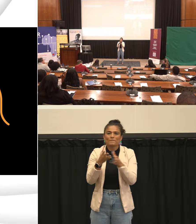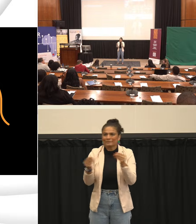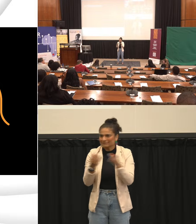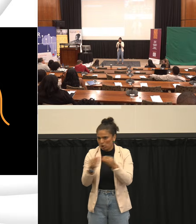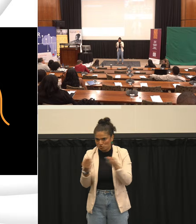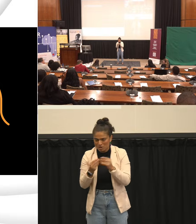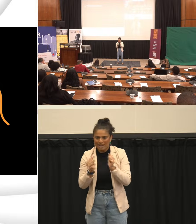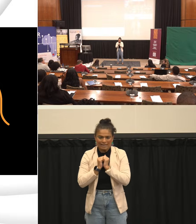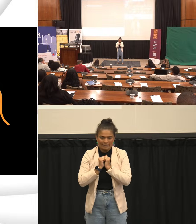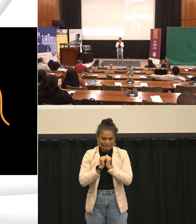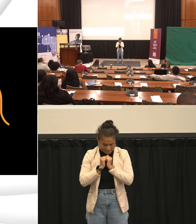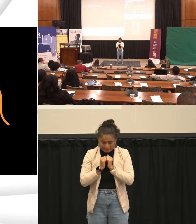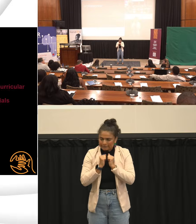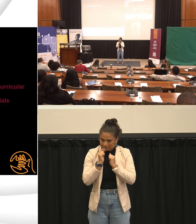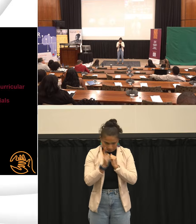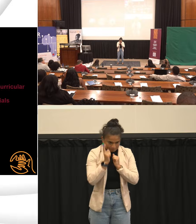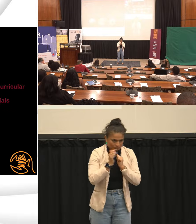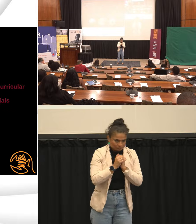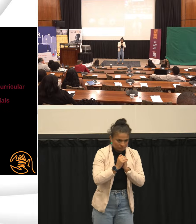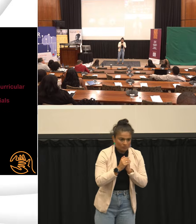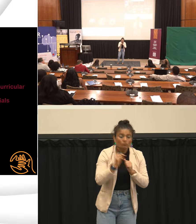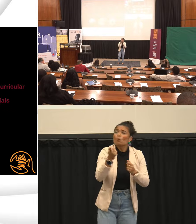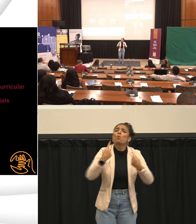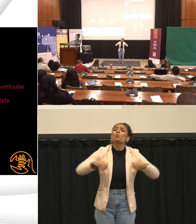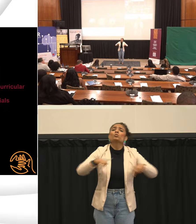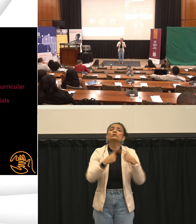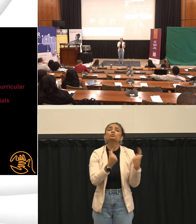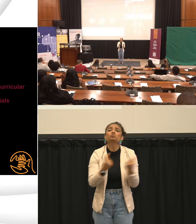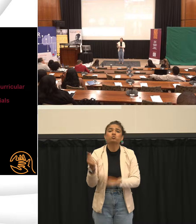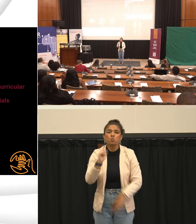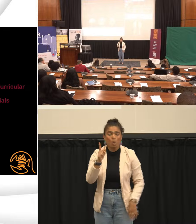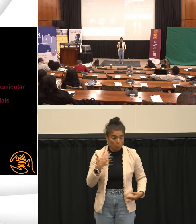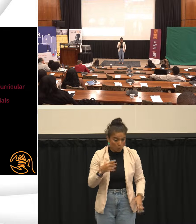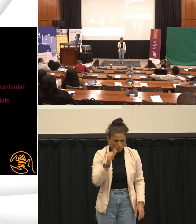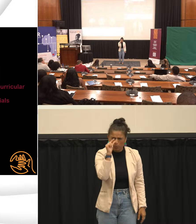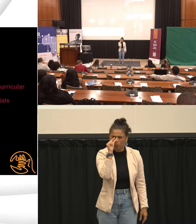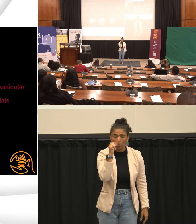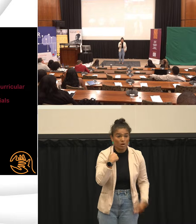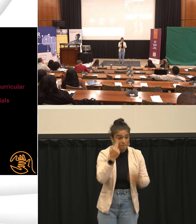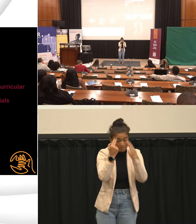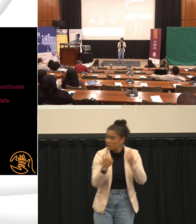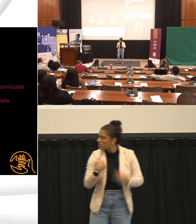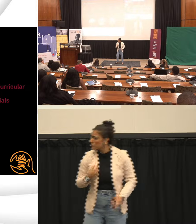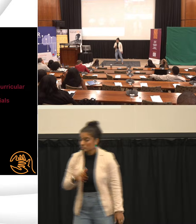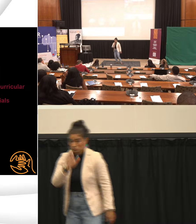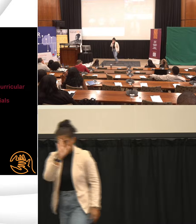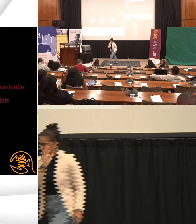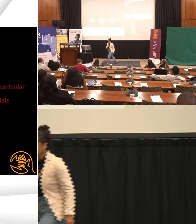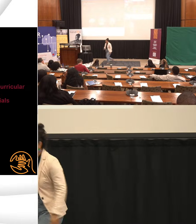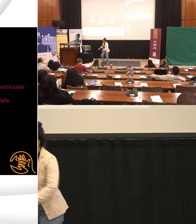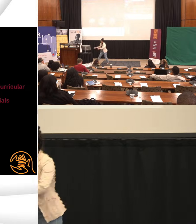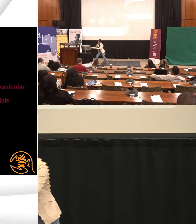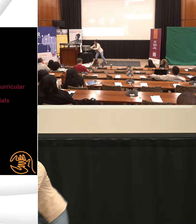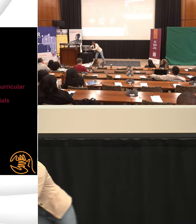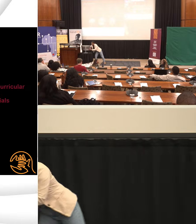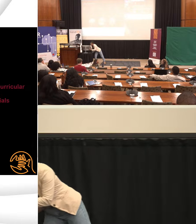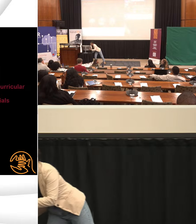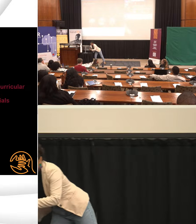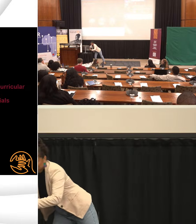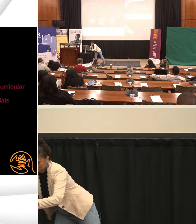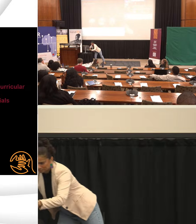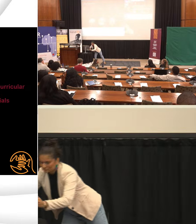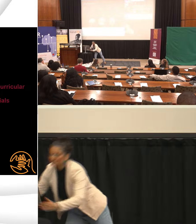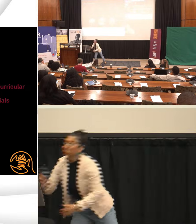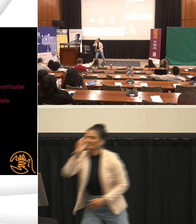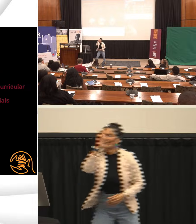Language is a home language at the moment within the school, so we develop material for that curriculum. What it is we do, sorry, I'm very blind, I can't